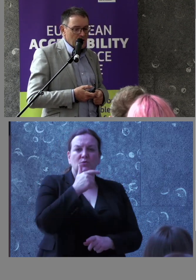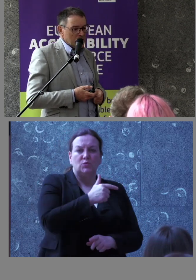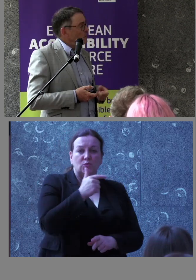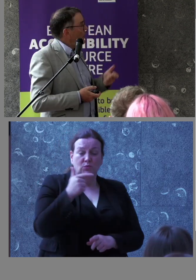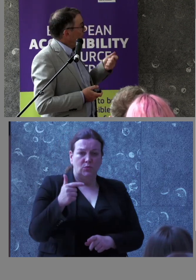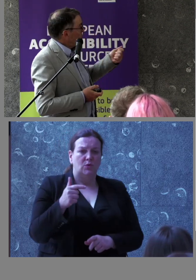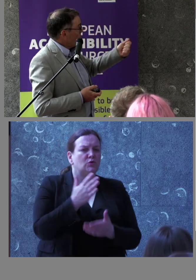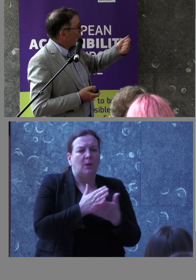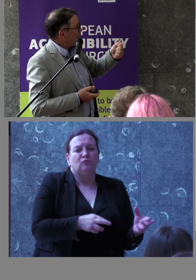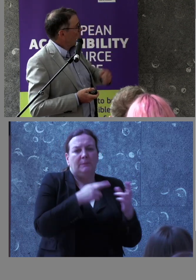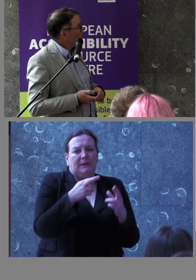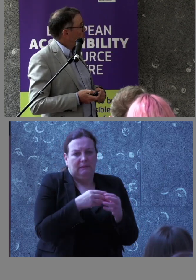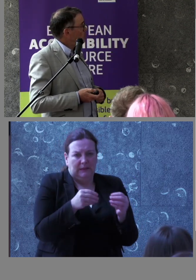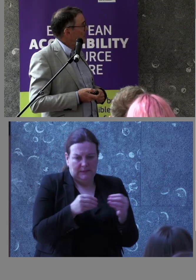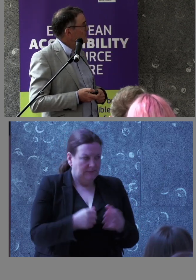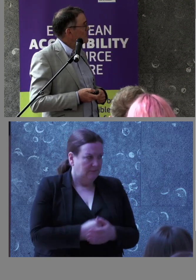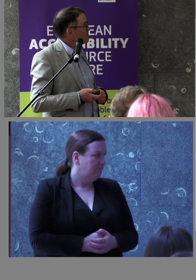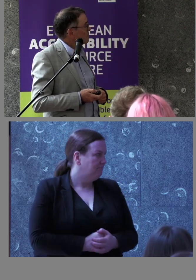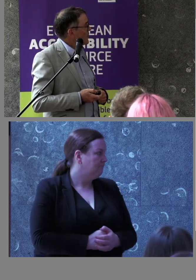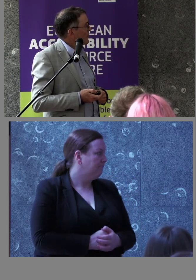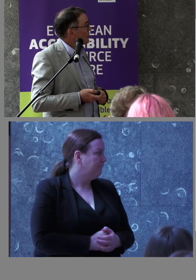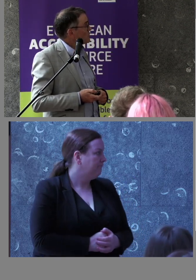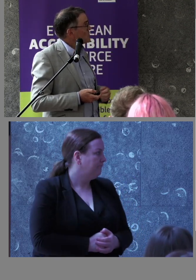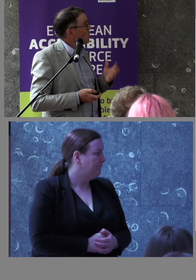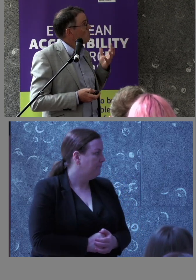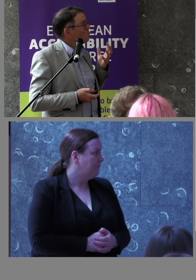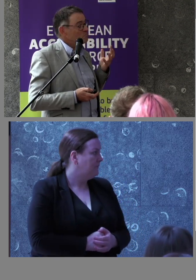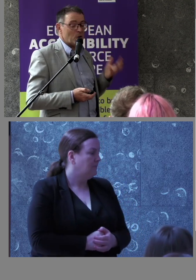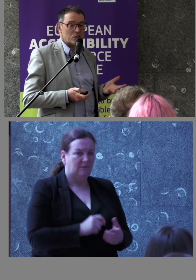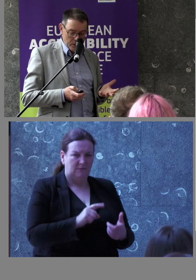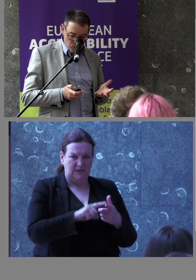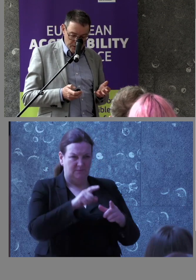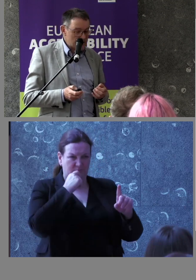compliant. And that's a job for me to fix.